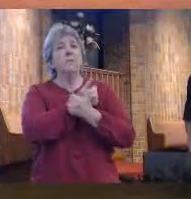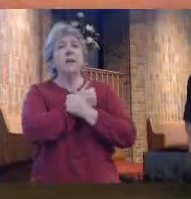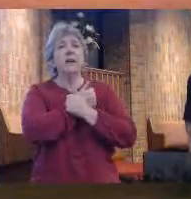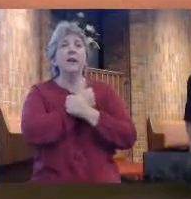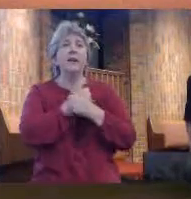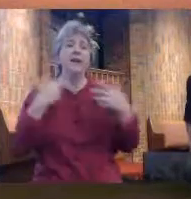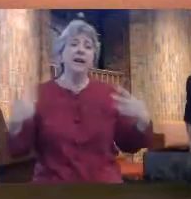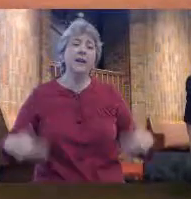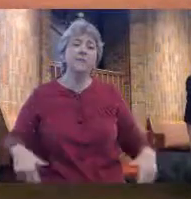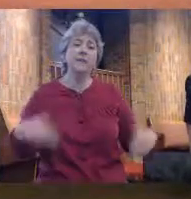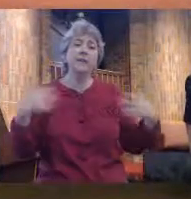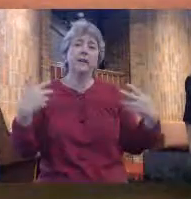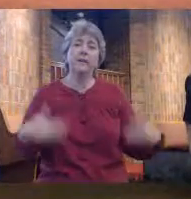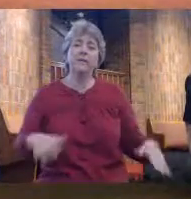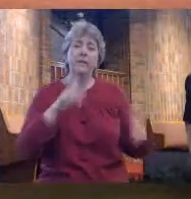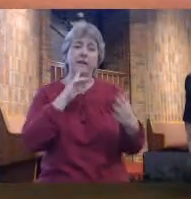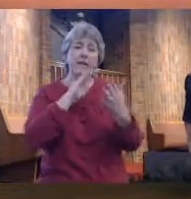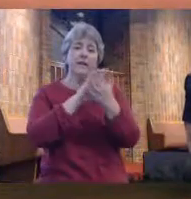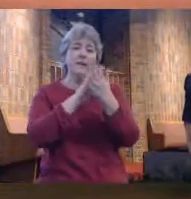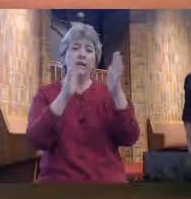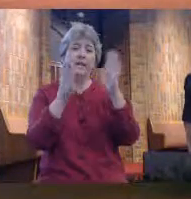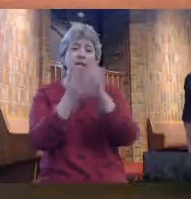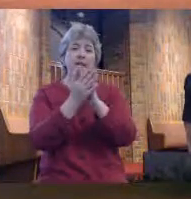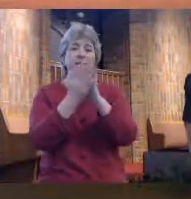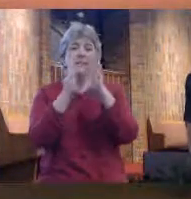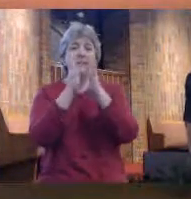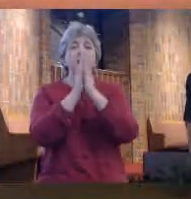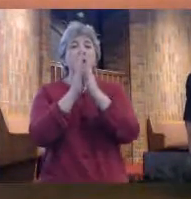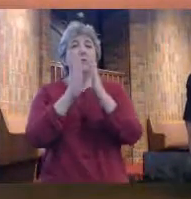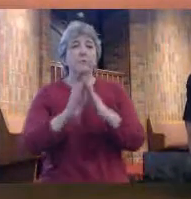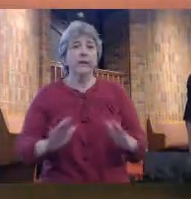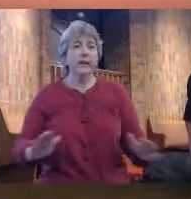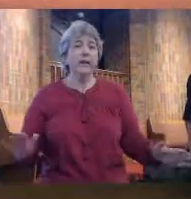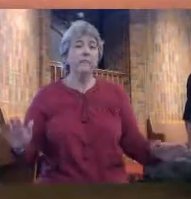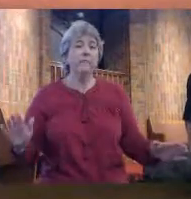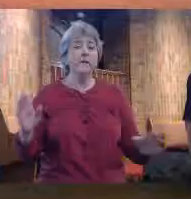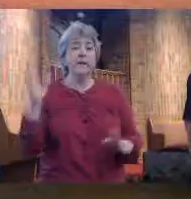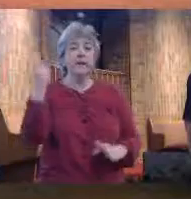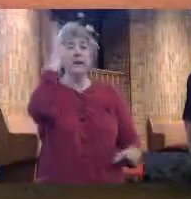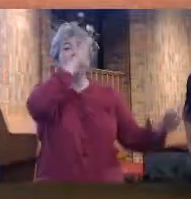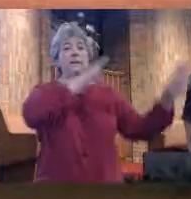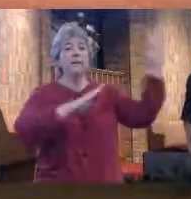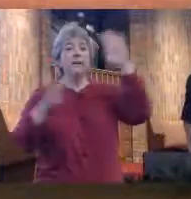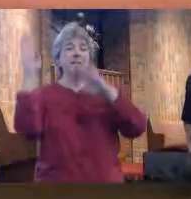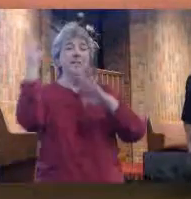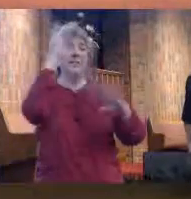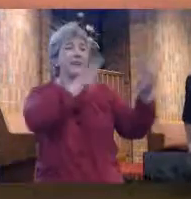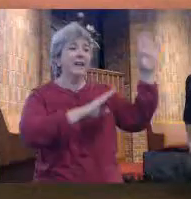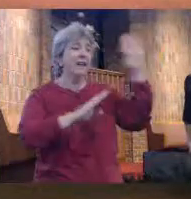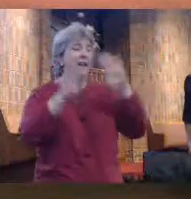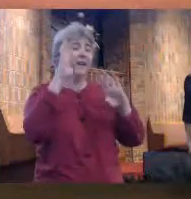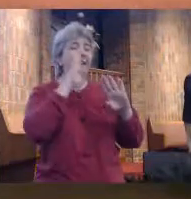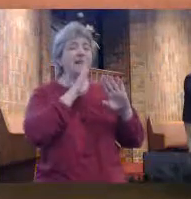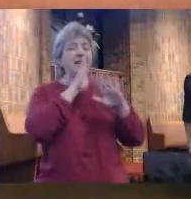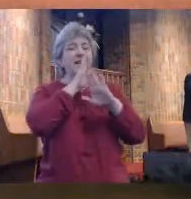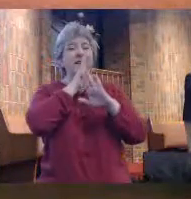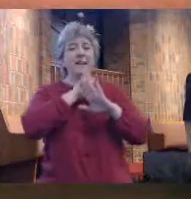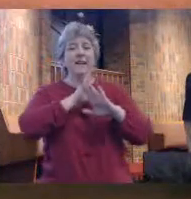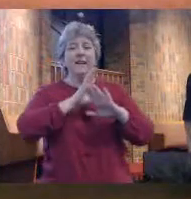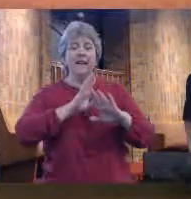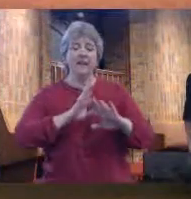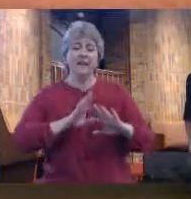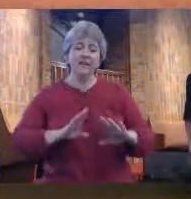love, what depths of peace, when fears are